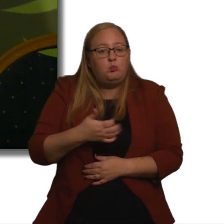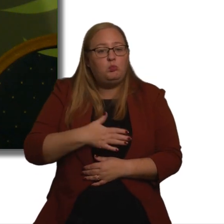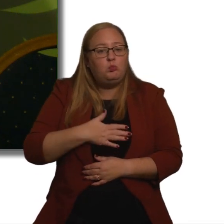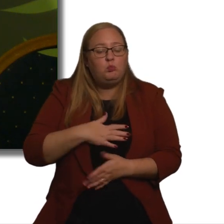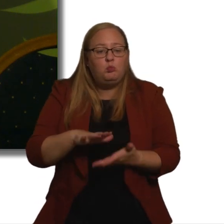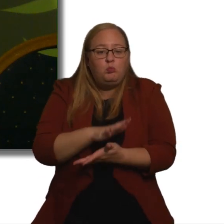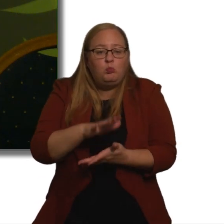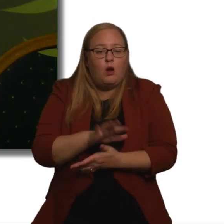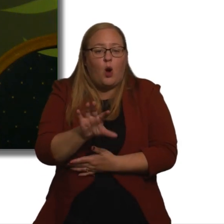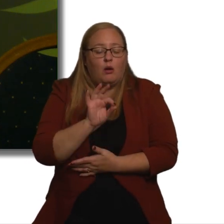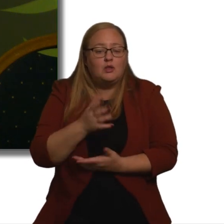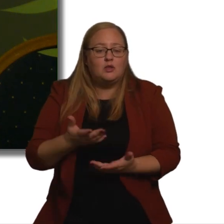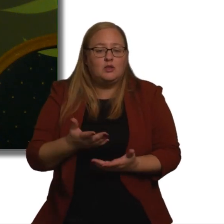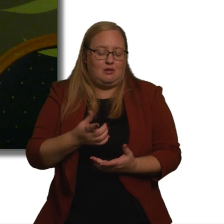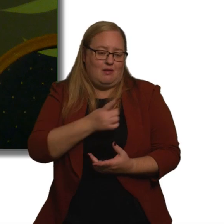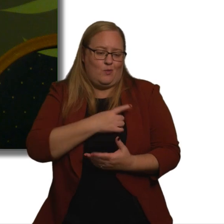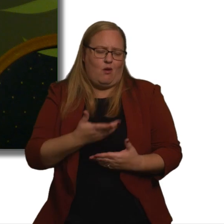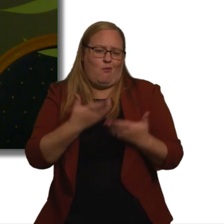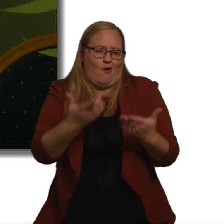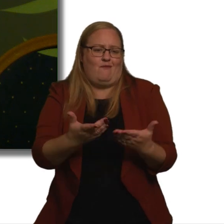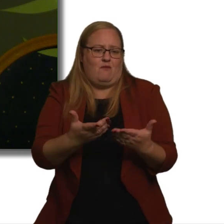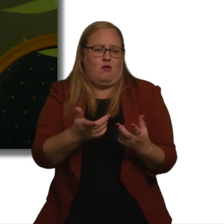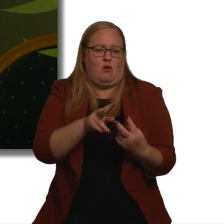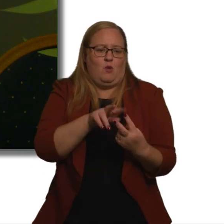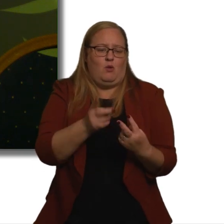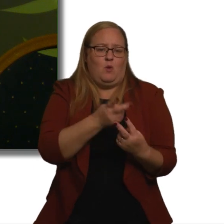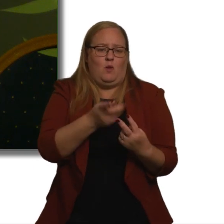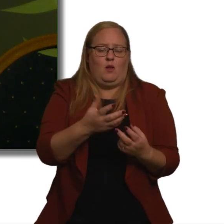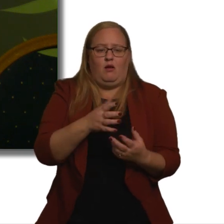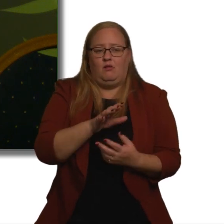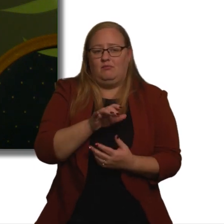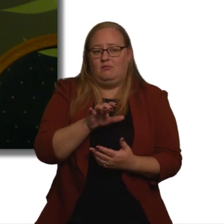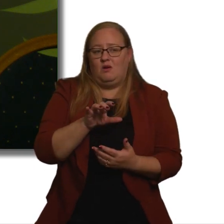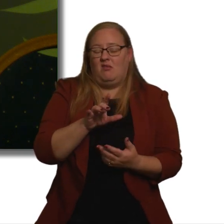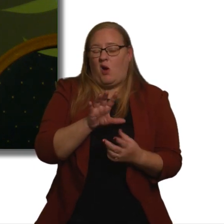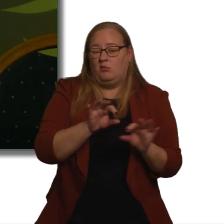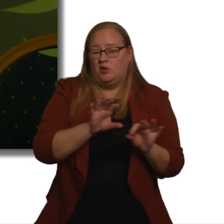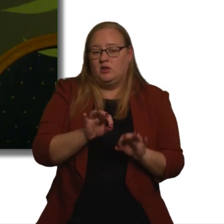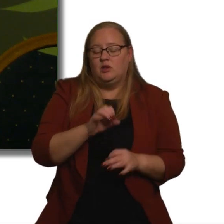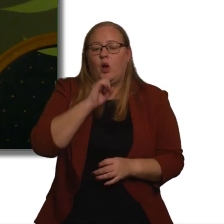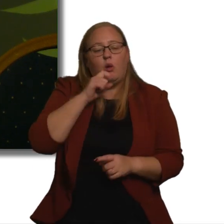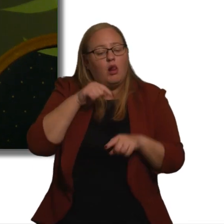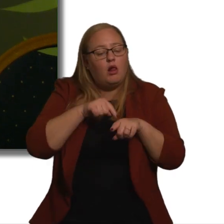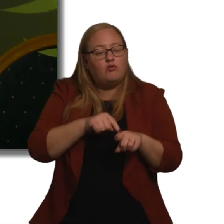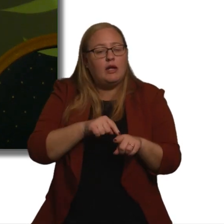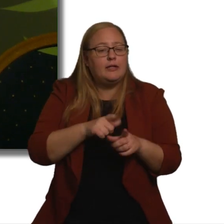option, which is why we offer it. So we'll continue to track those routes to checkout and those most suited to our